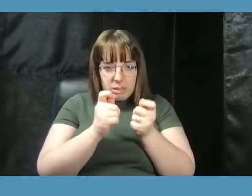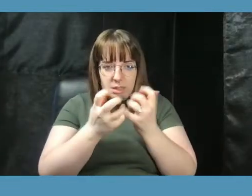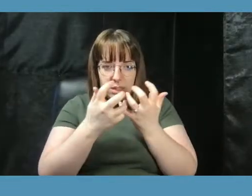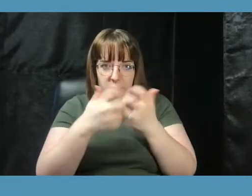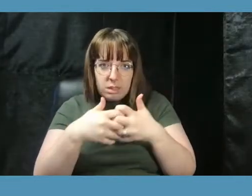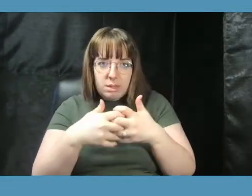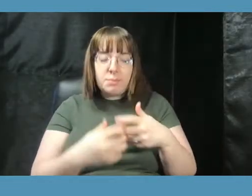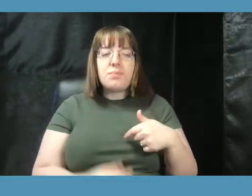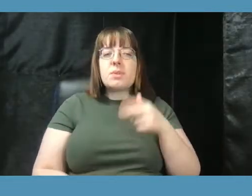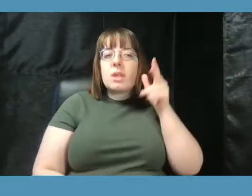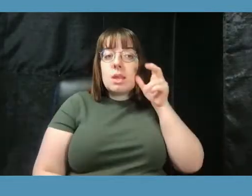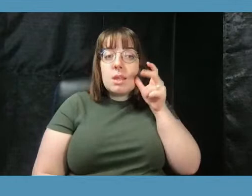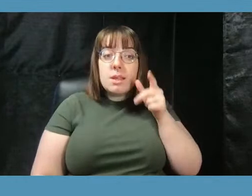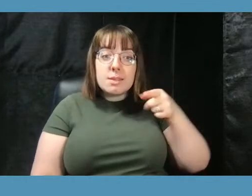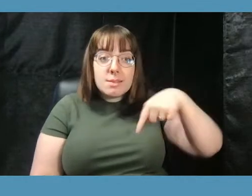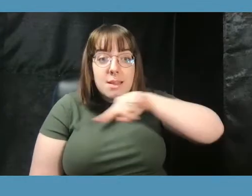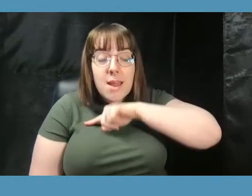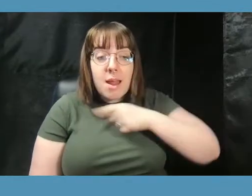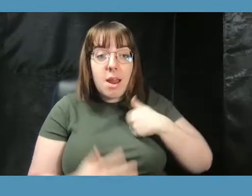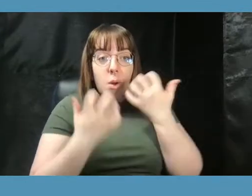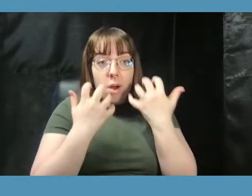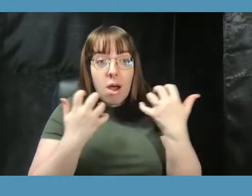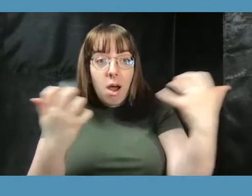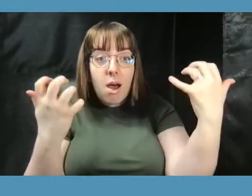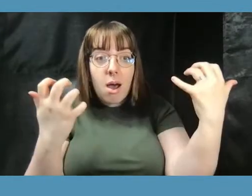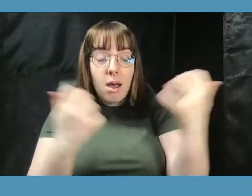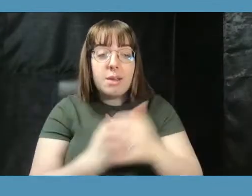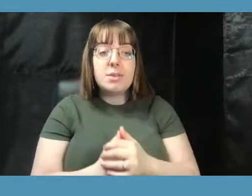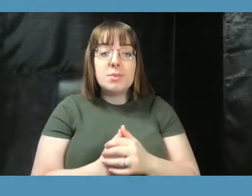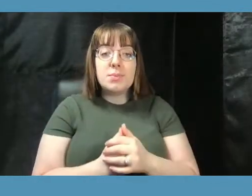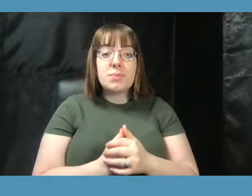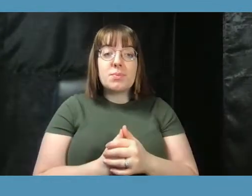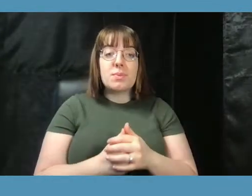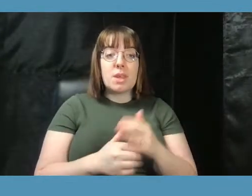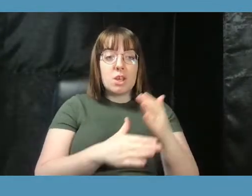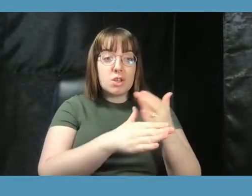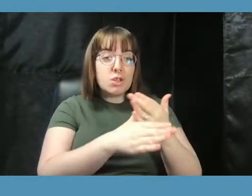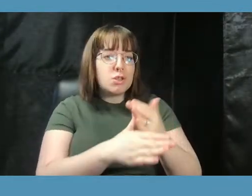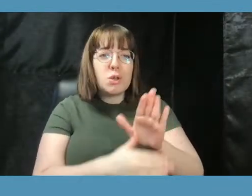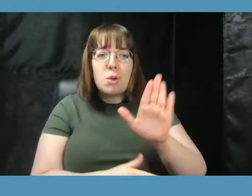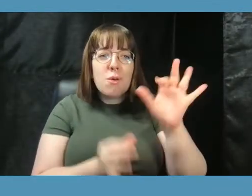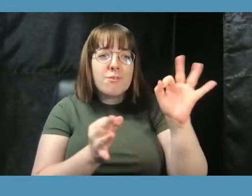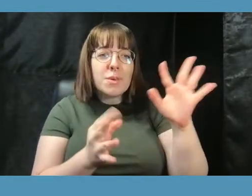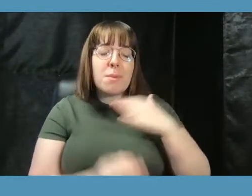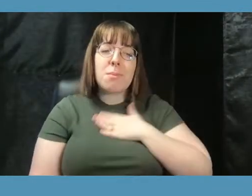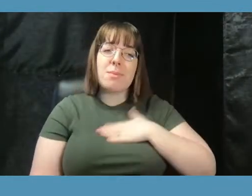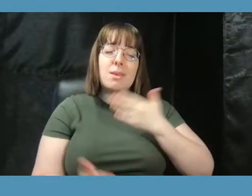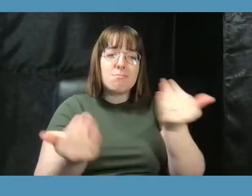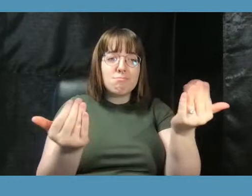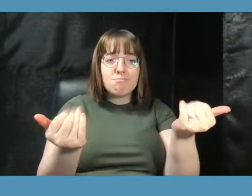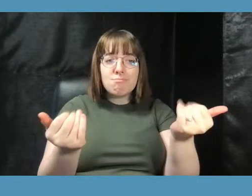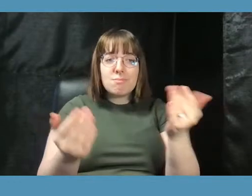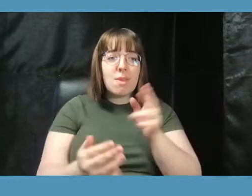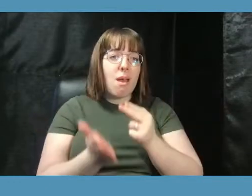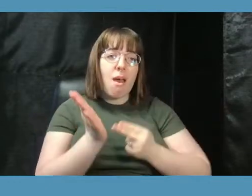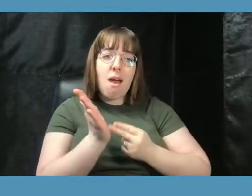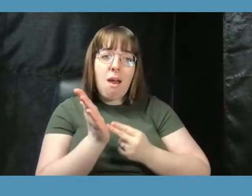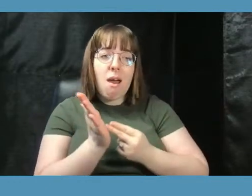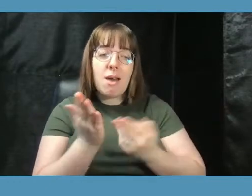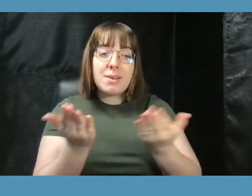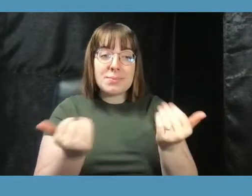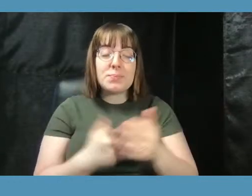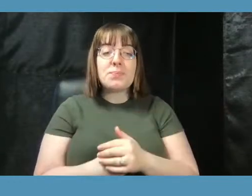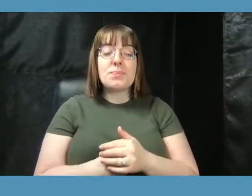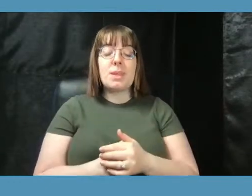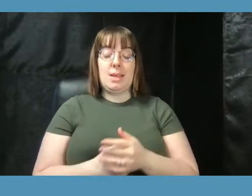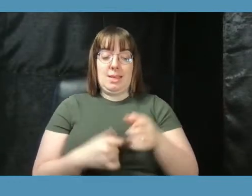to our attendees, and we ask that you share your candid feedback with us. Following today's program, you will be sent